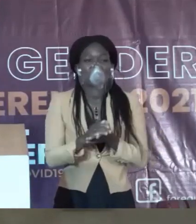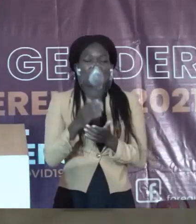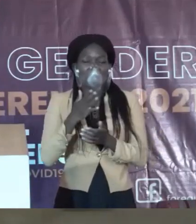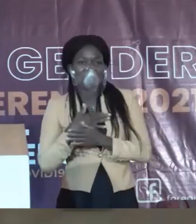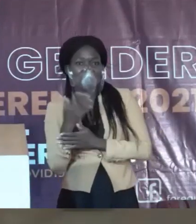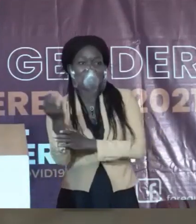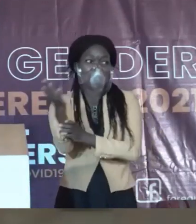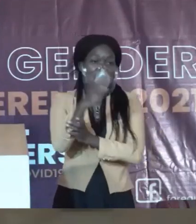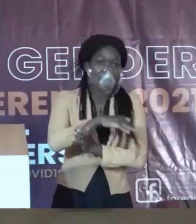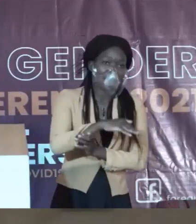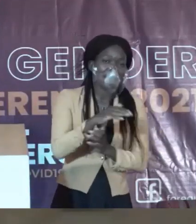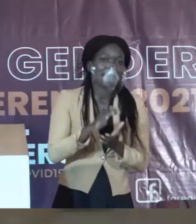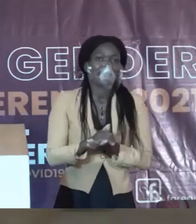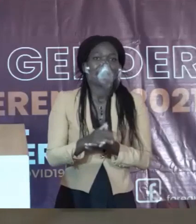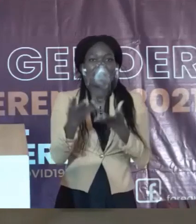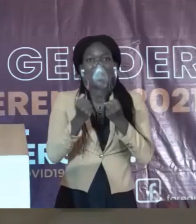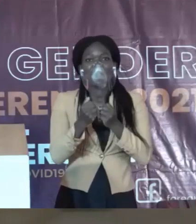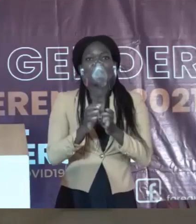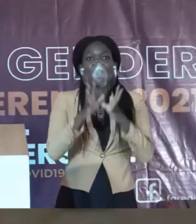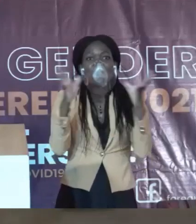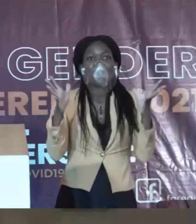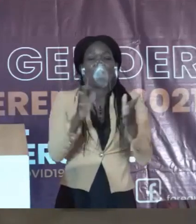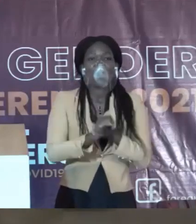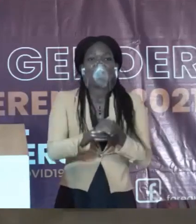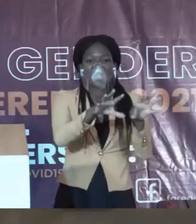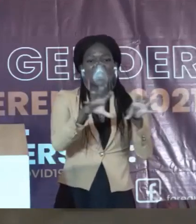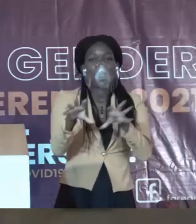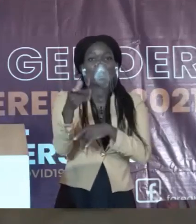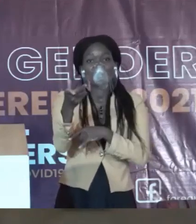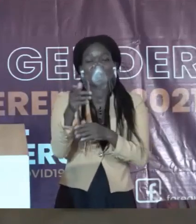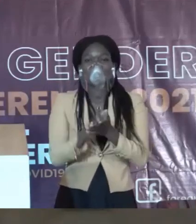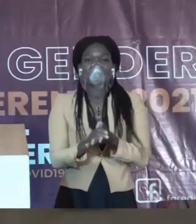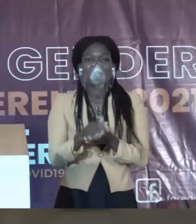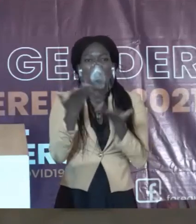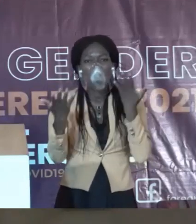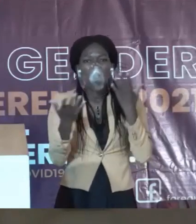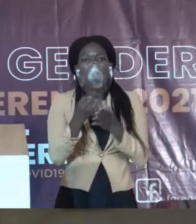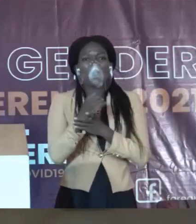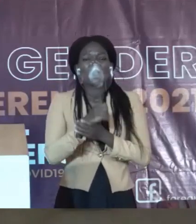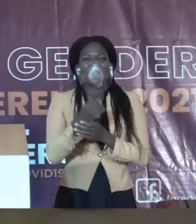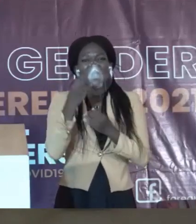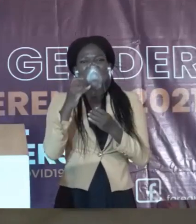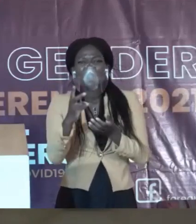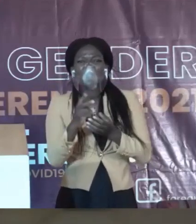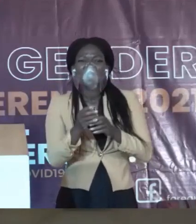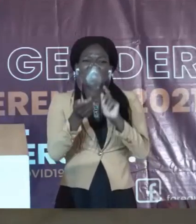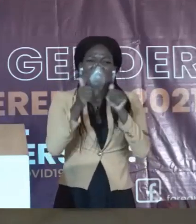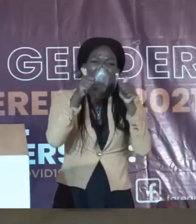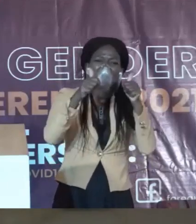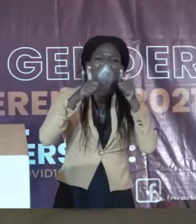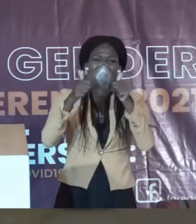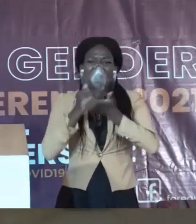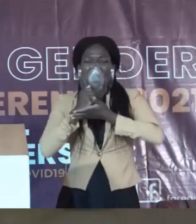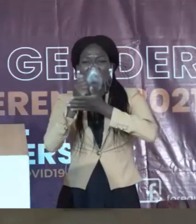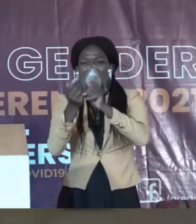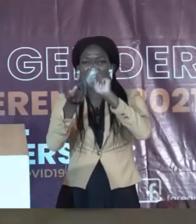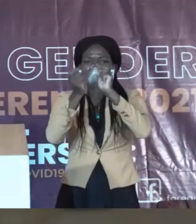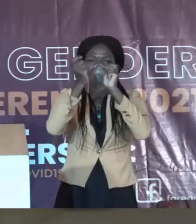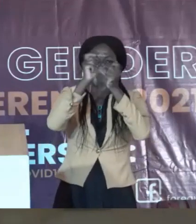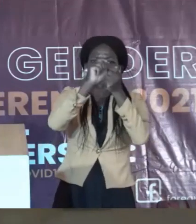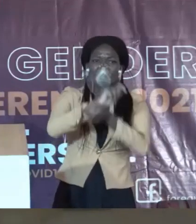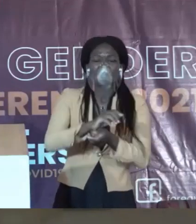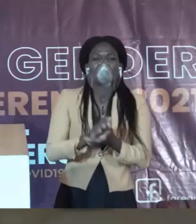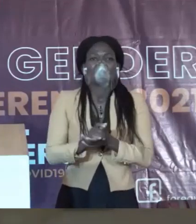in and have more resources, have more things that are innovative that can actually help women